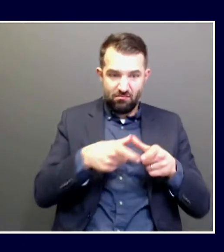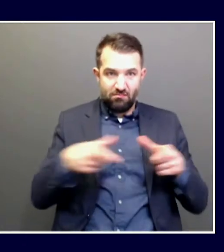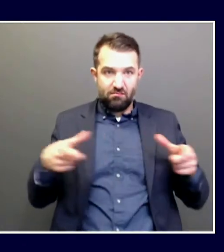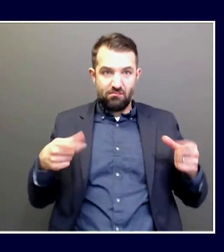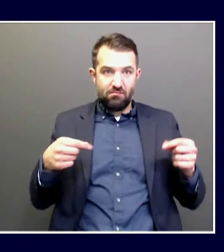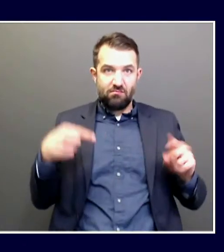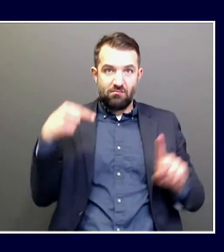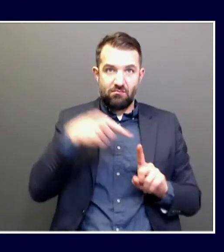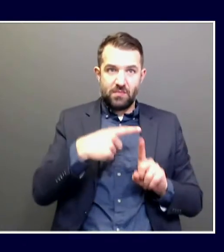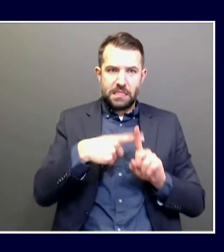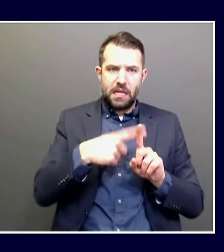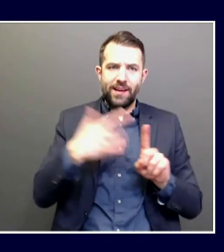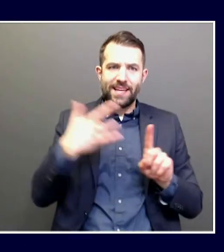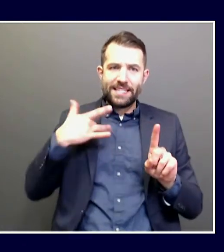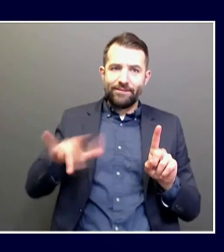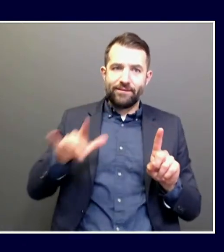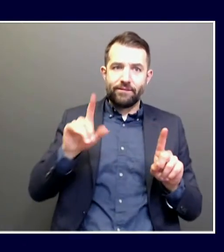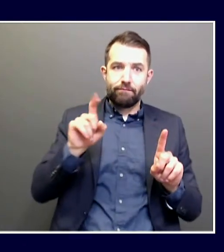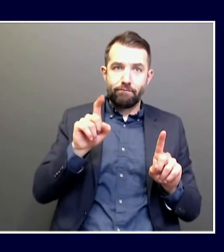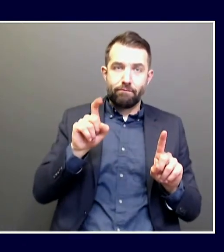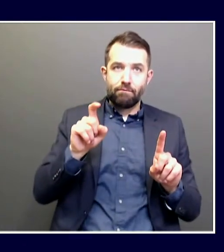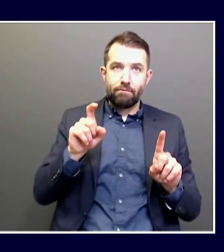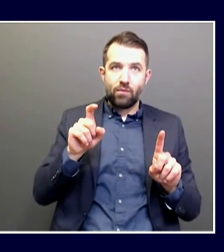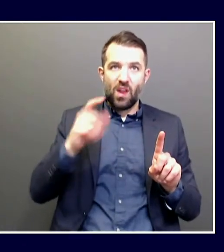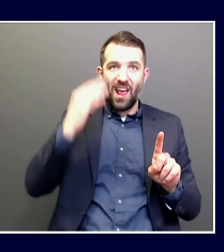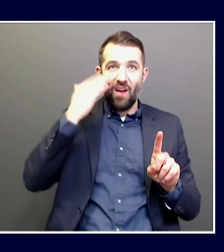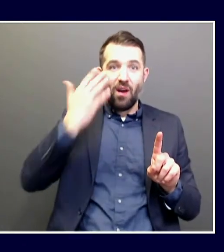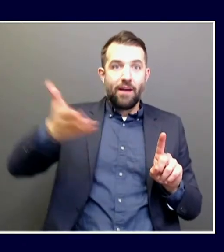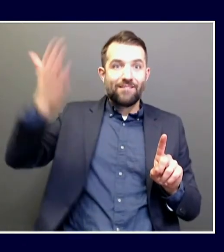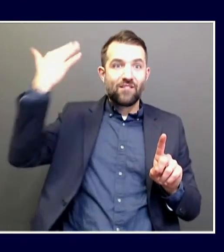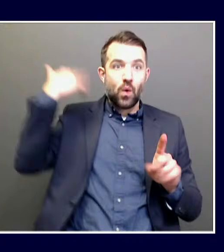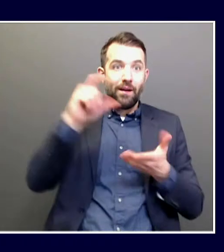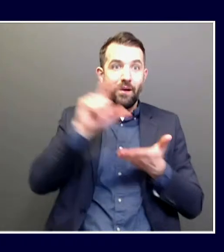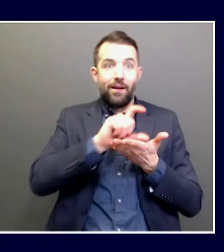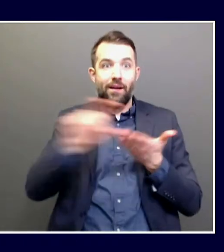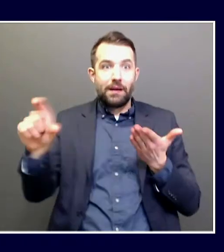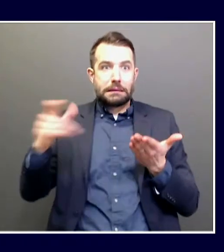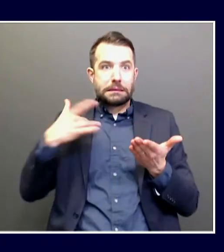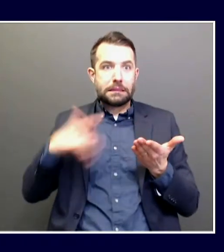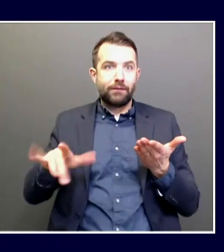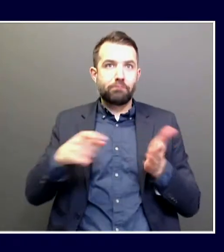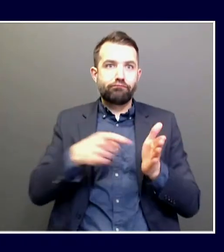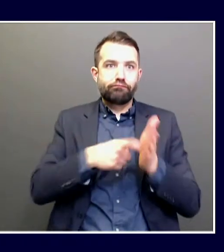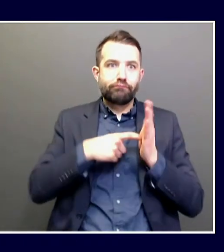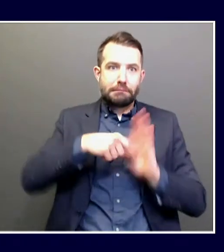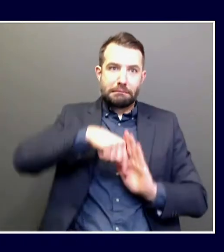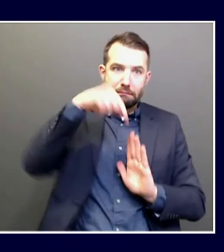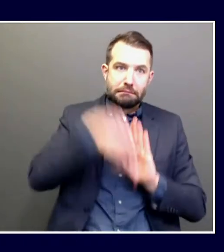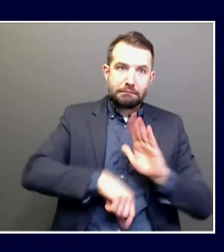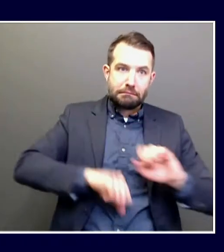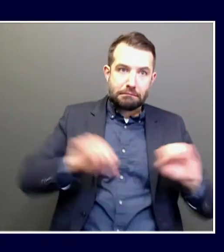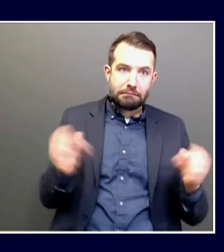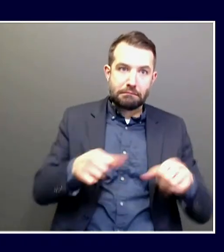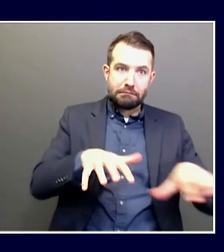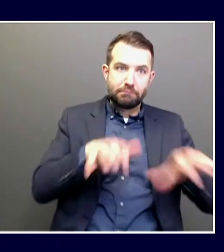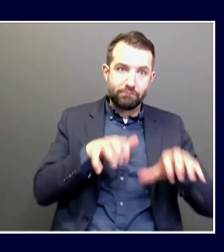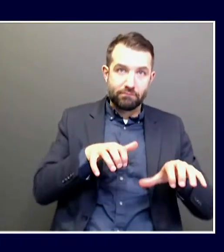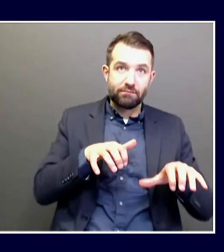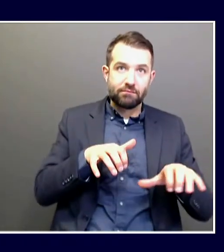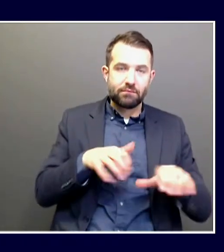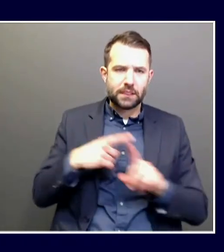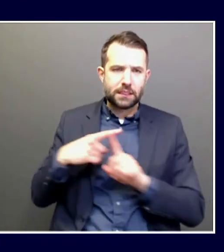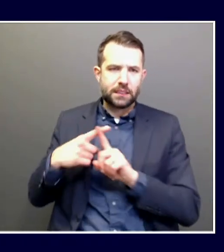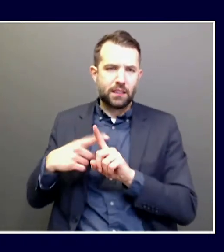about the vaccines and the temperature sensitivity there. They're wondering if there's any concerns with the test